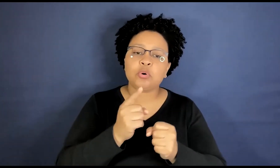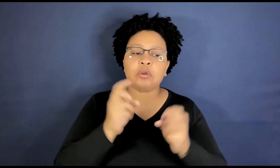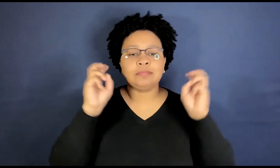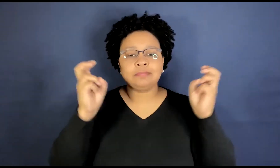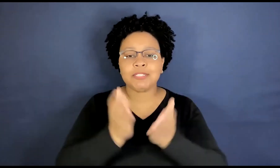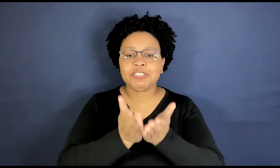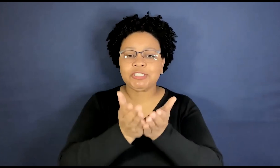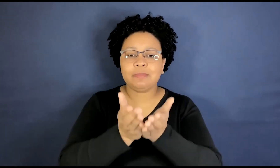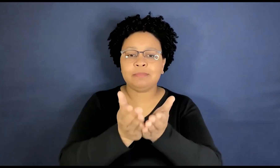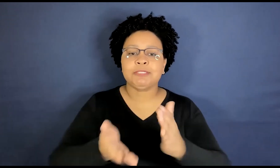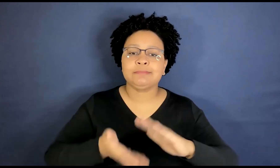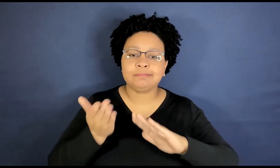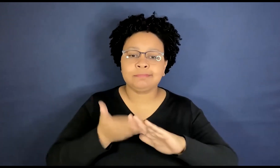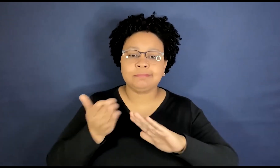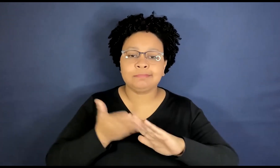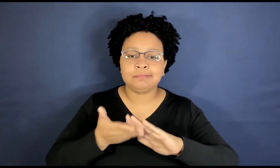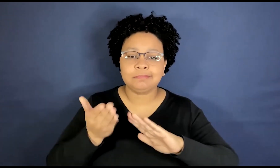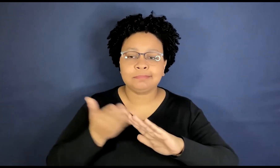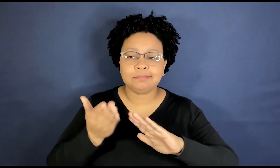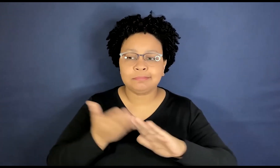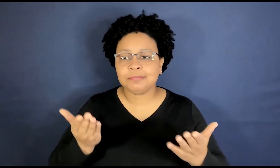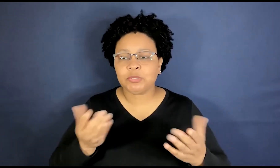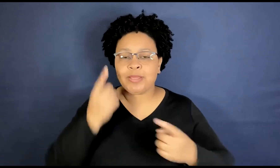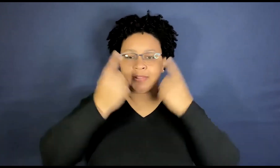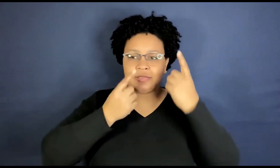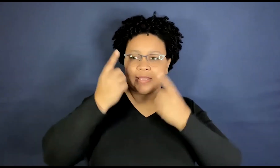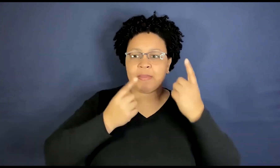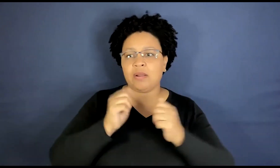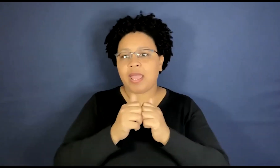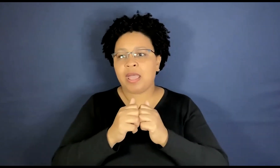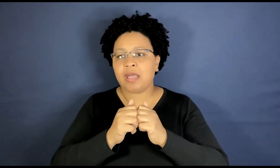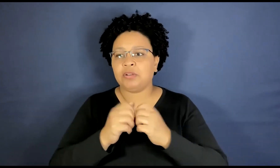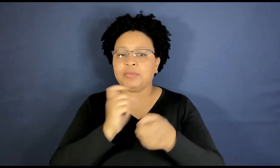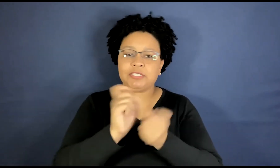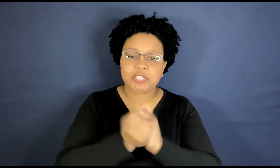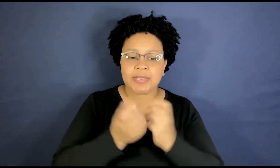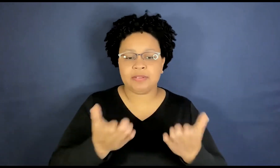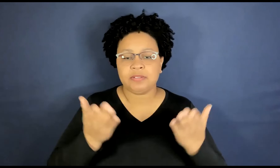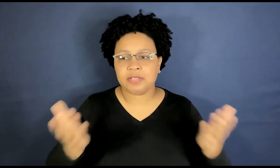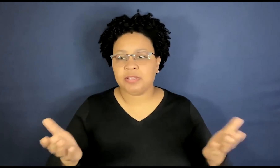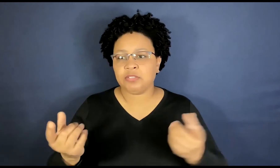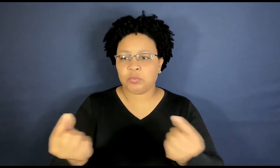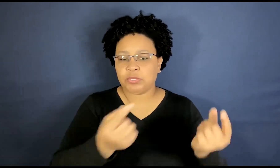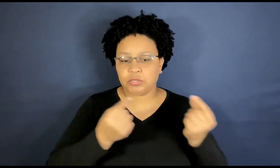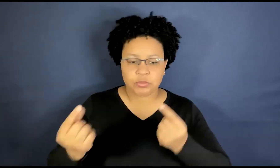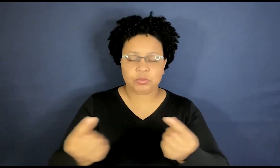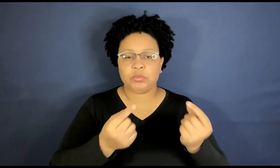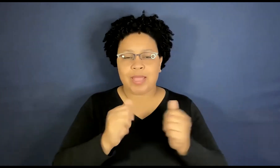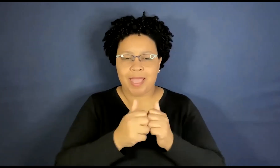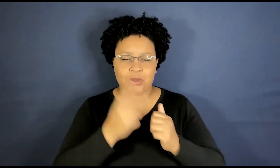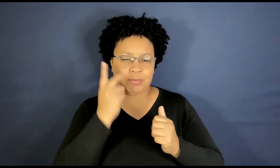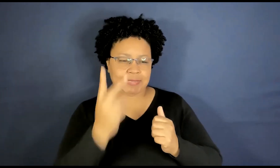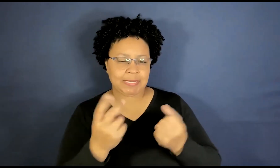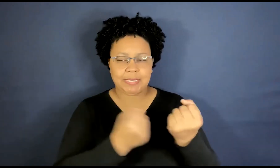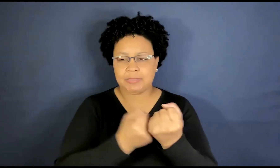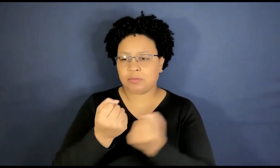so we have to really think about, how are we going to change the way that we do things, and change the way that we see things and support